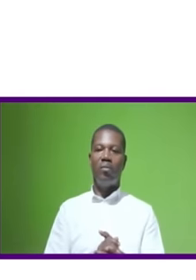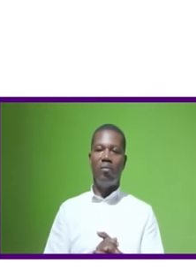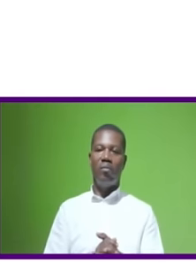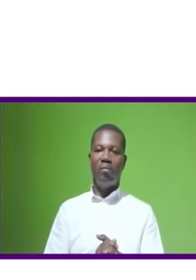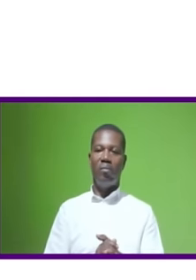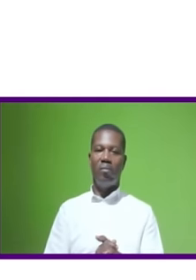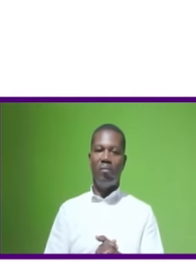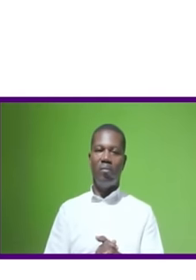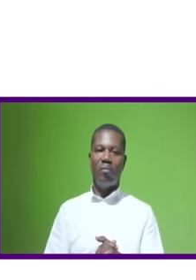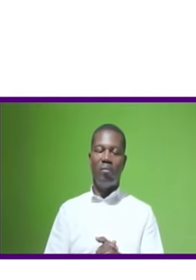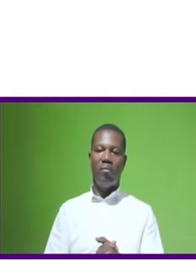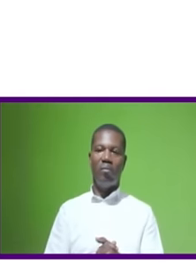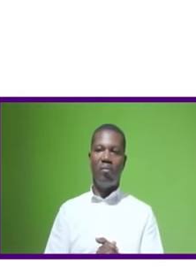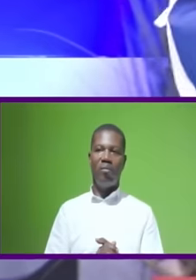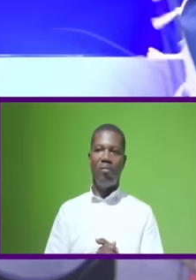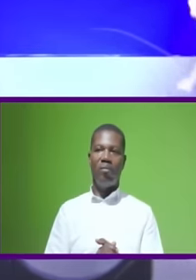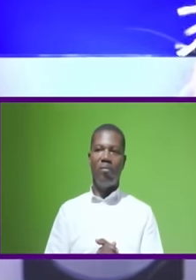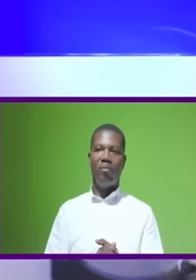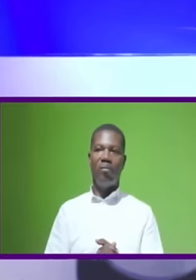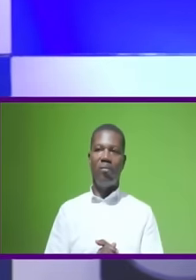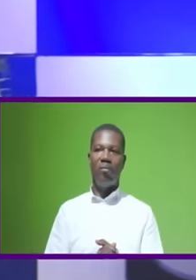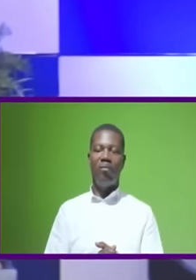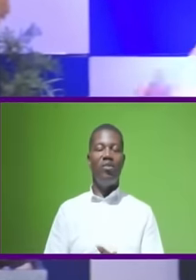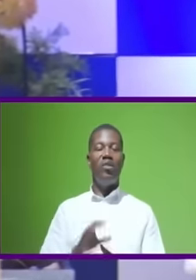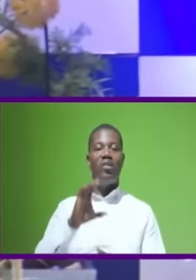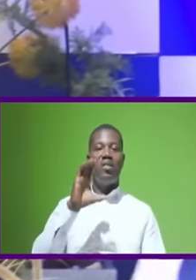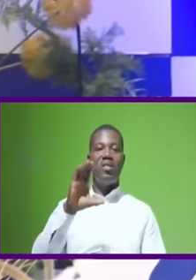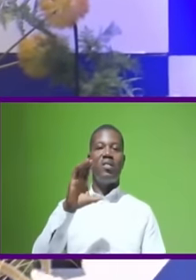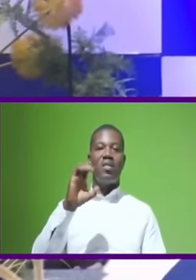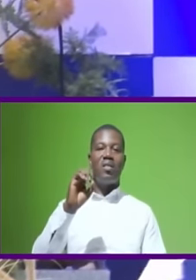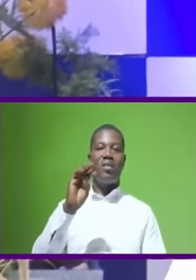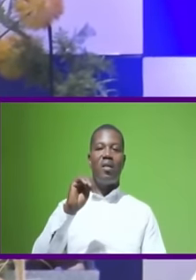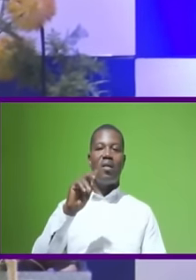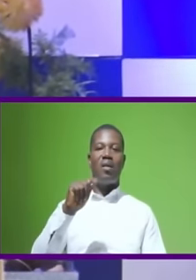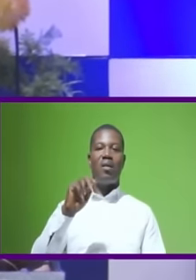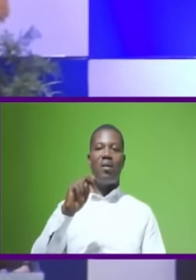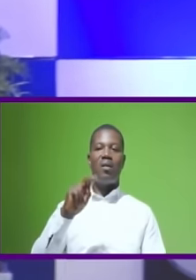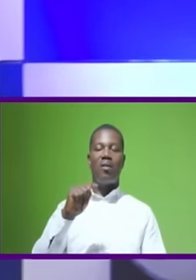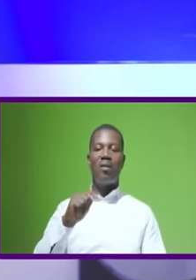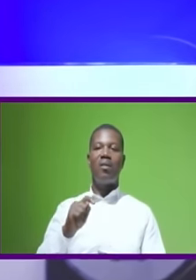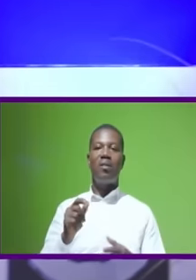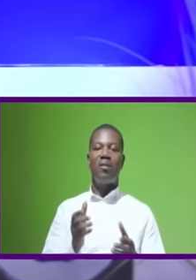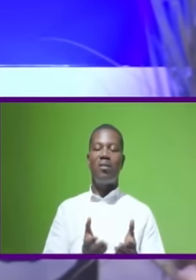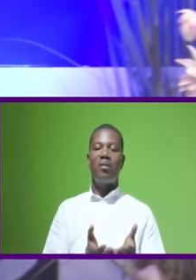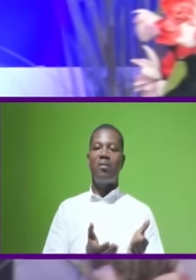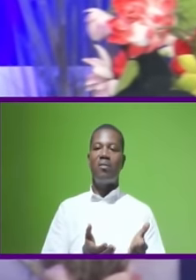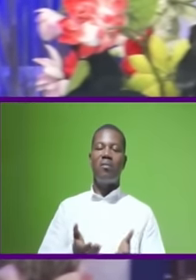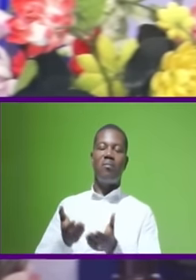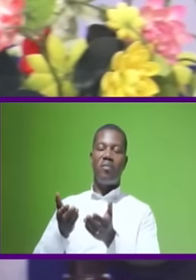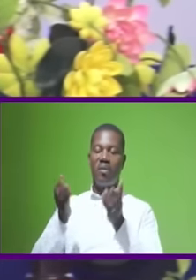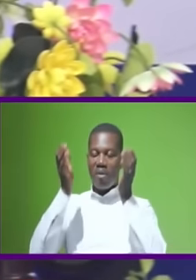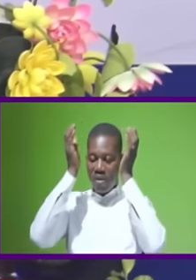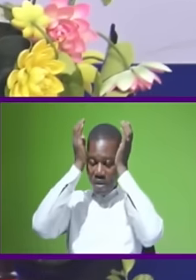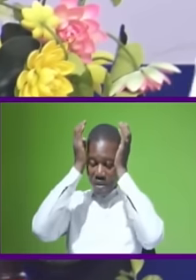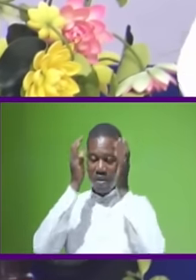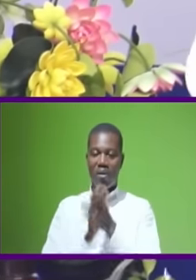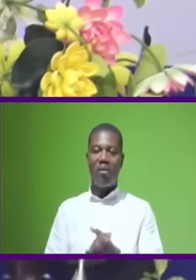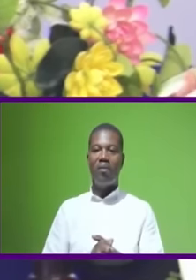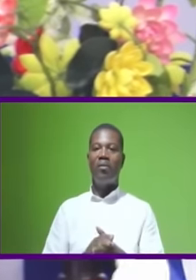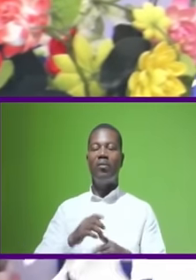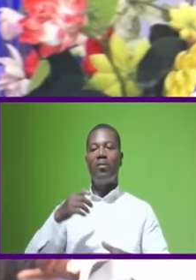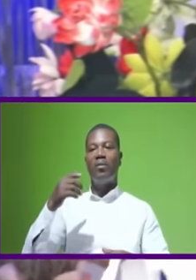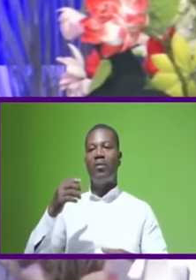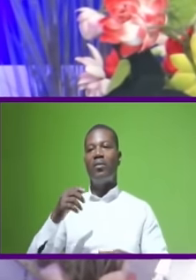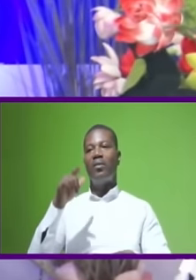ways. Cement bag is one dosso. Carrying bags of cement. Adopane